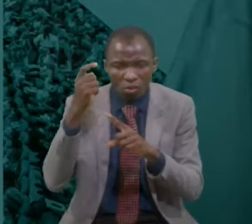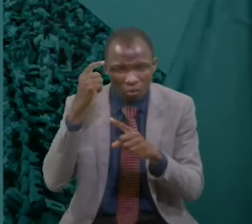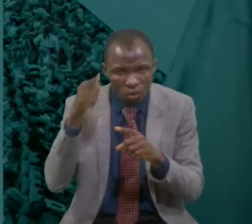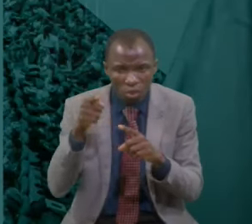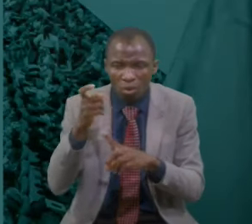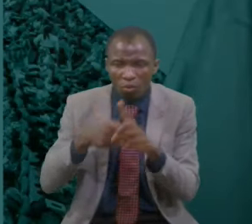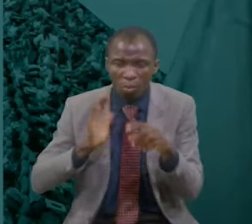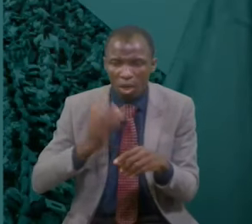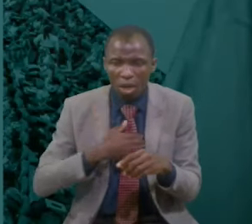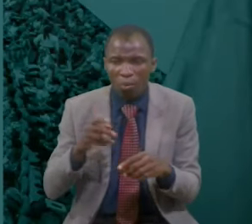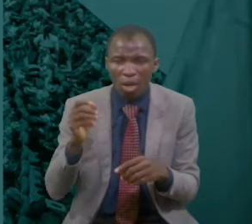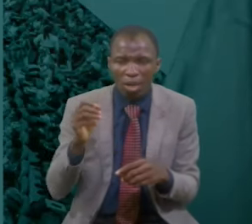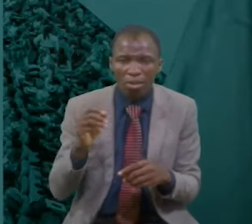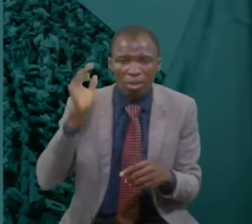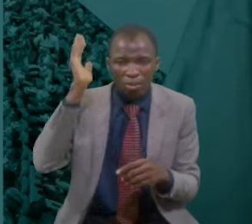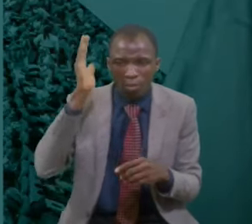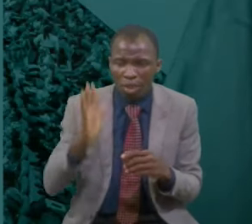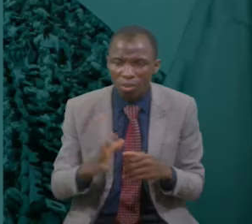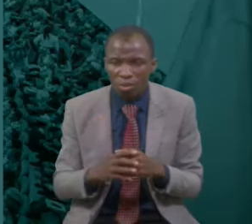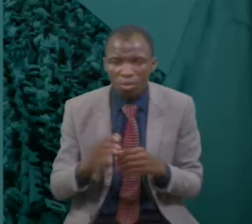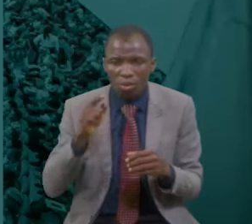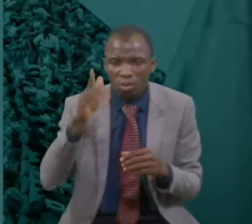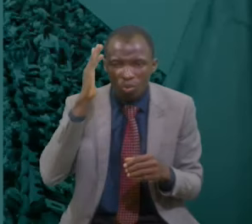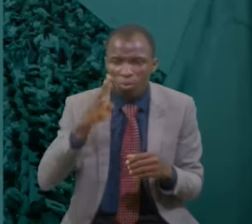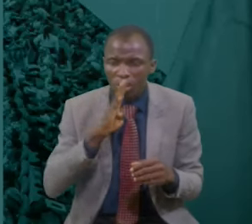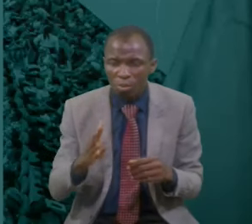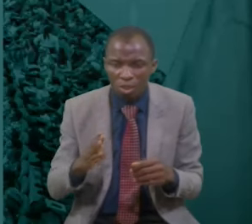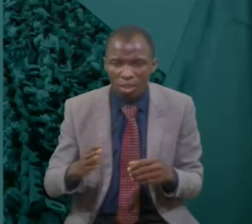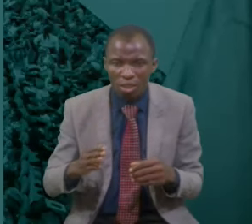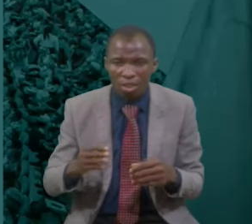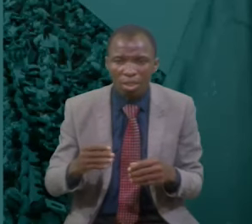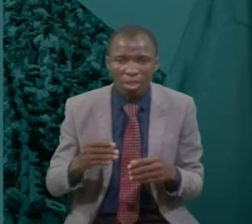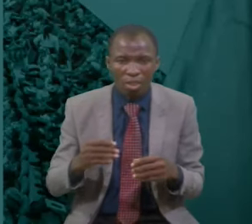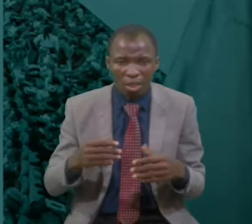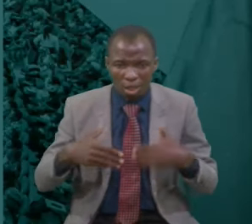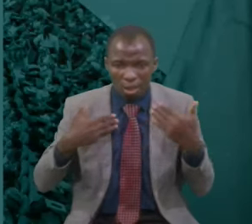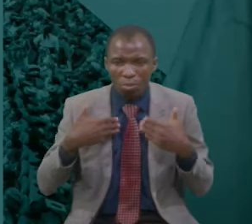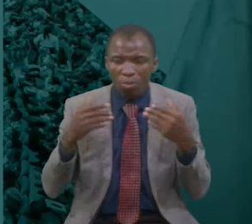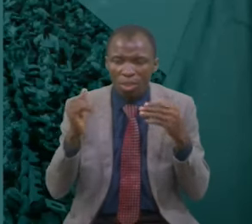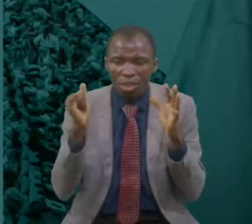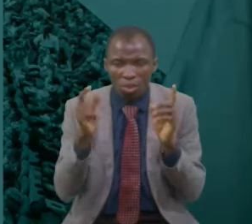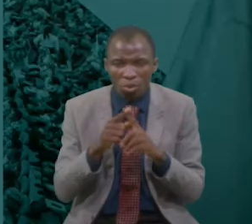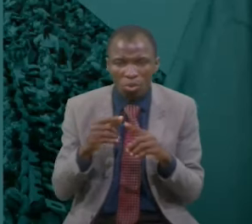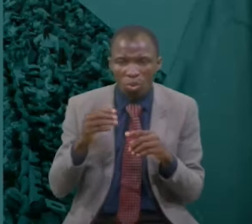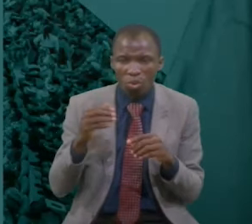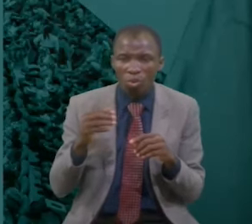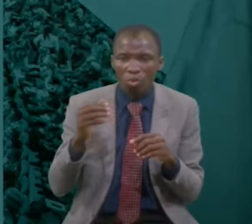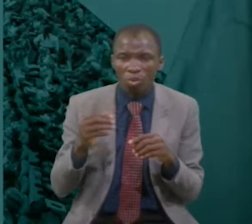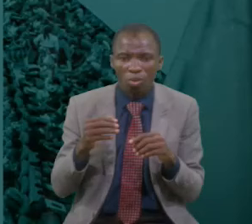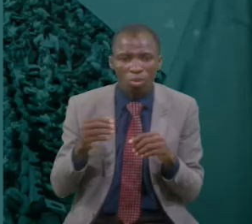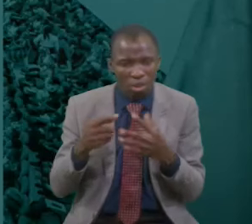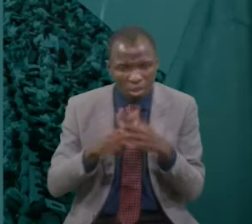to hear that this new journey you have started this time, you continue on this journey. It gives